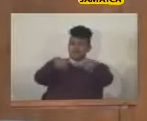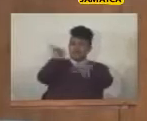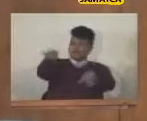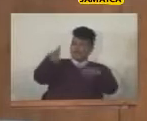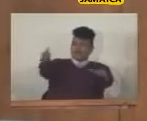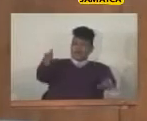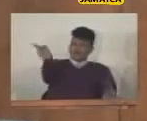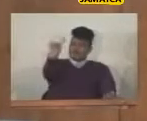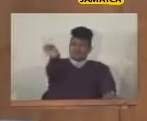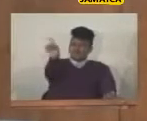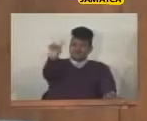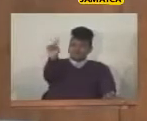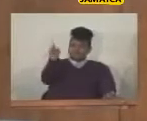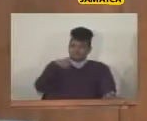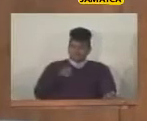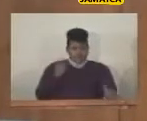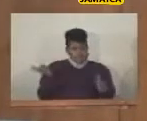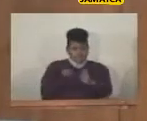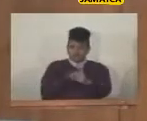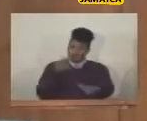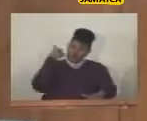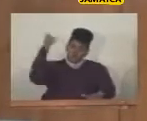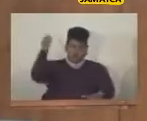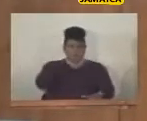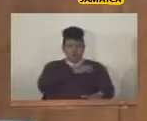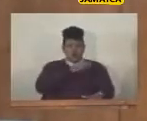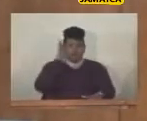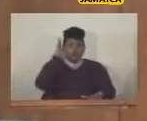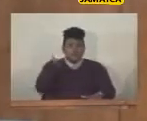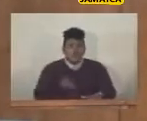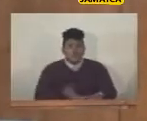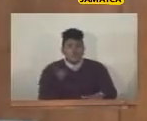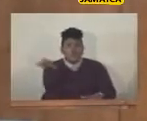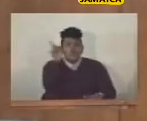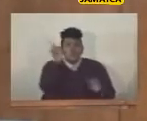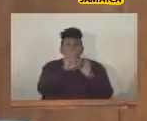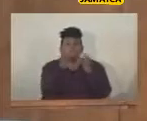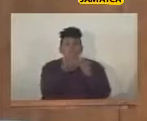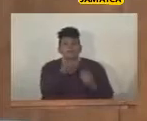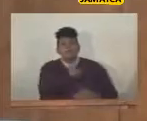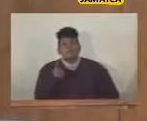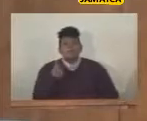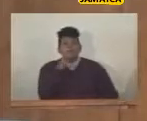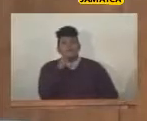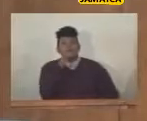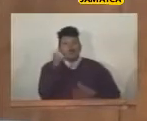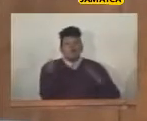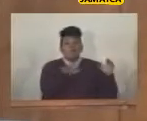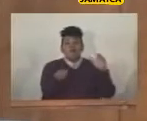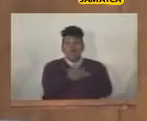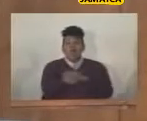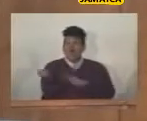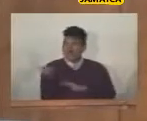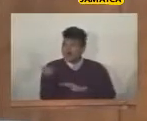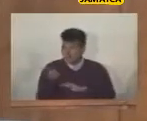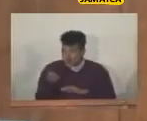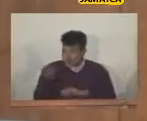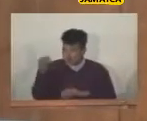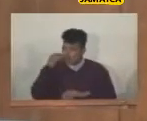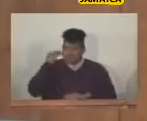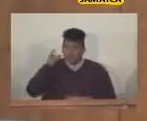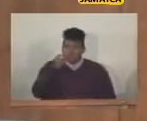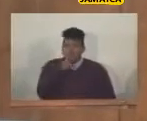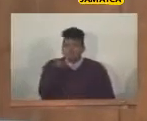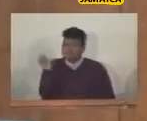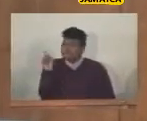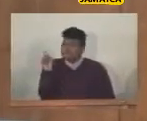I heard someone say recently, too many of us as Jamaicans support foolishness and loose behavior. And when things get